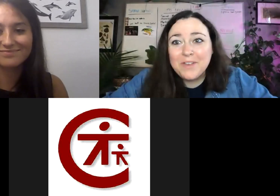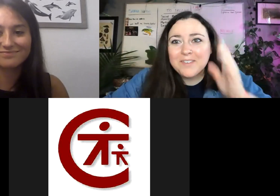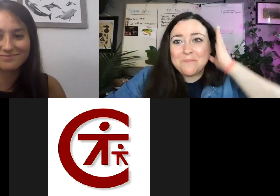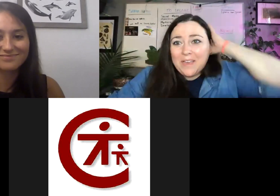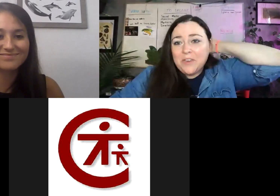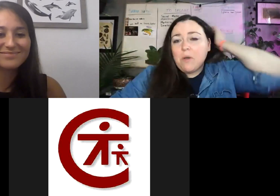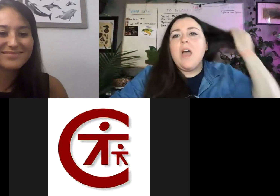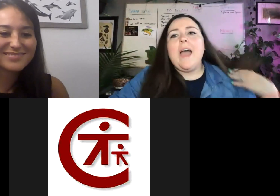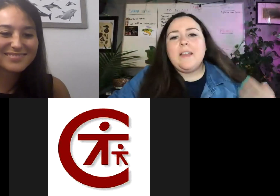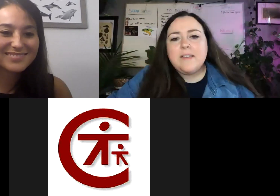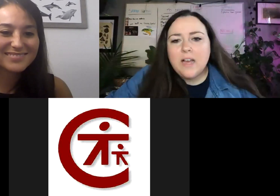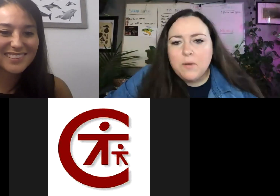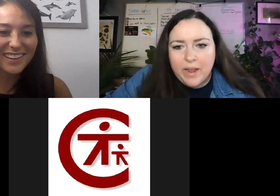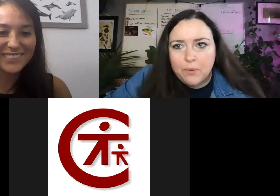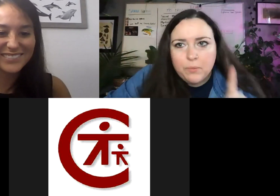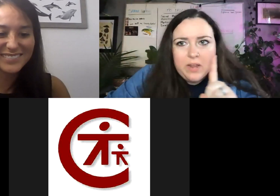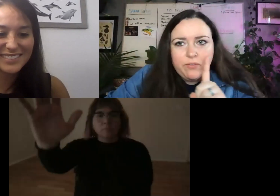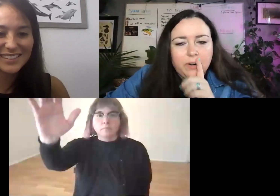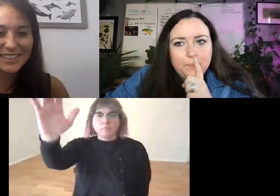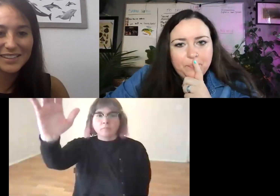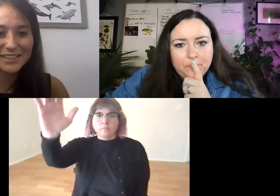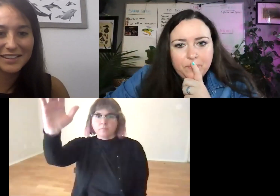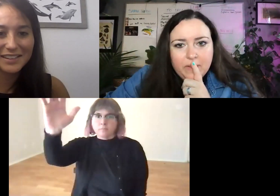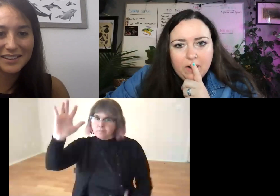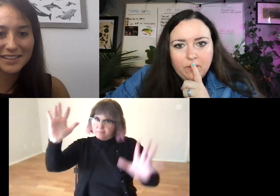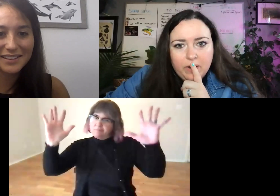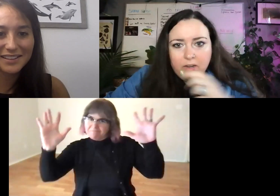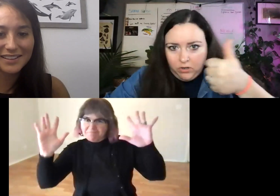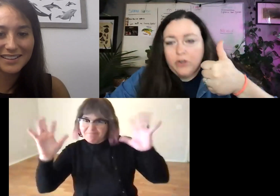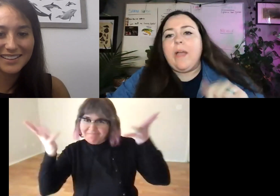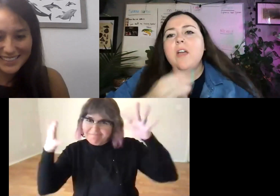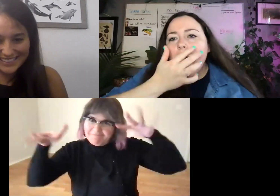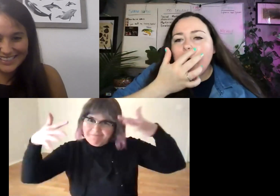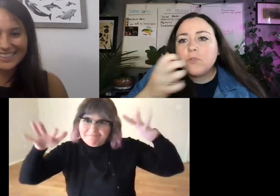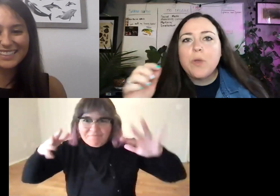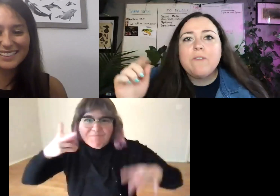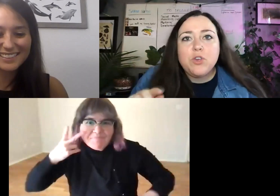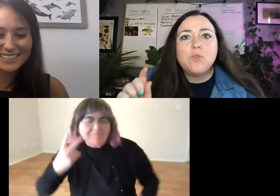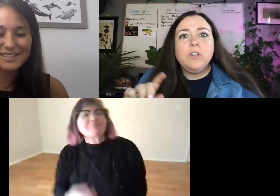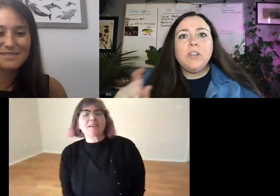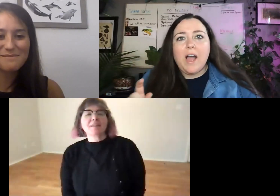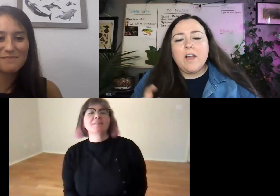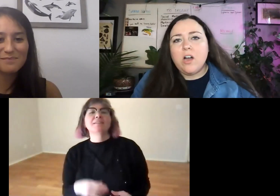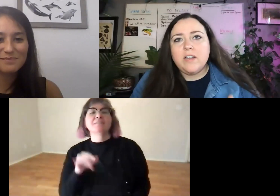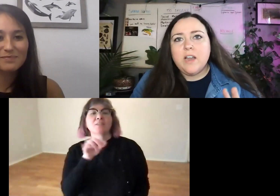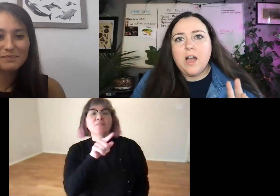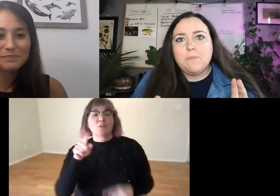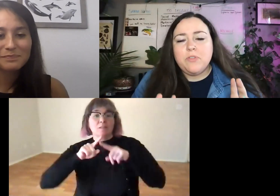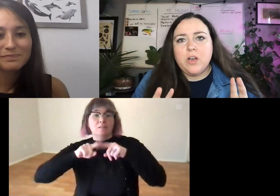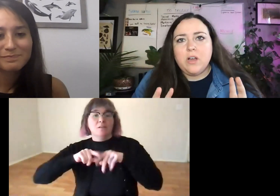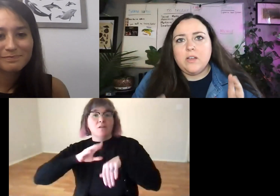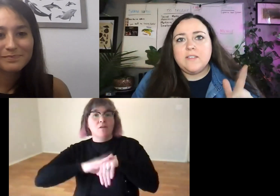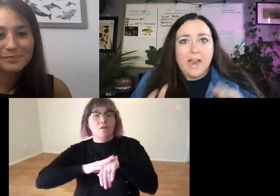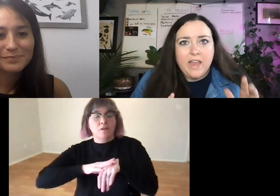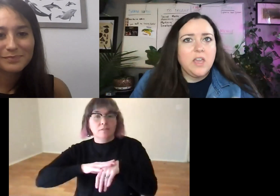That was awesome. Thank you. And oh, wait, I want to wait for Erin. Good. Okay. So if you rely